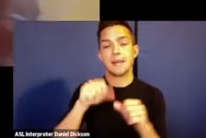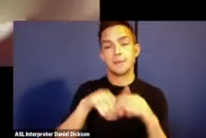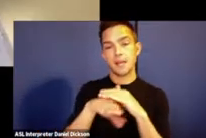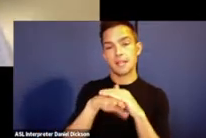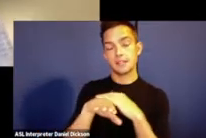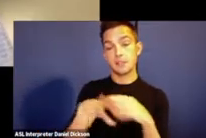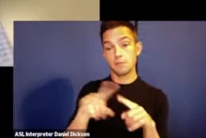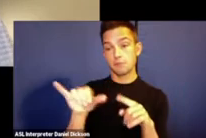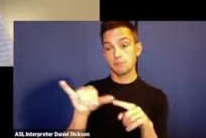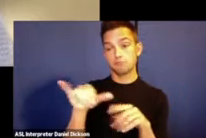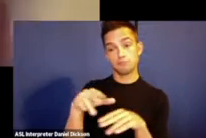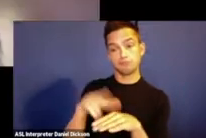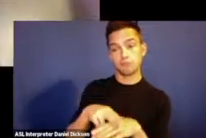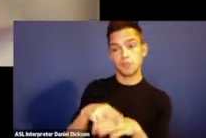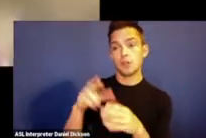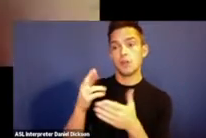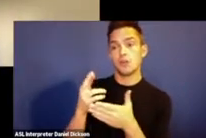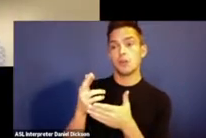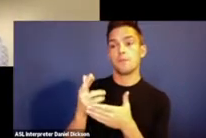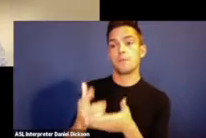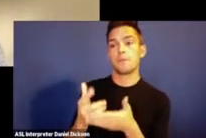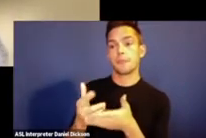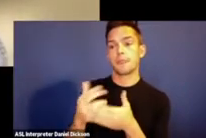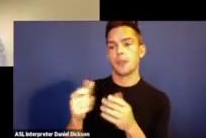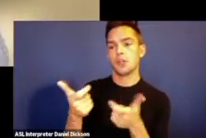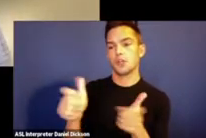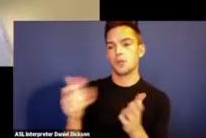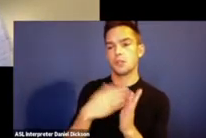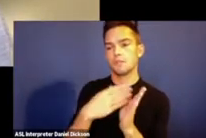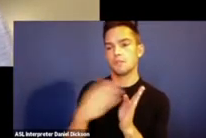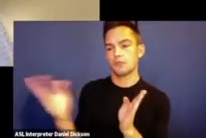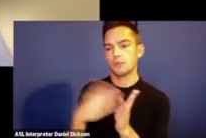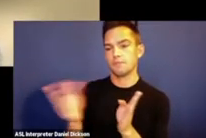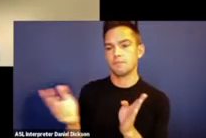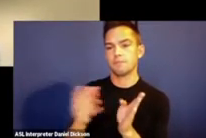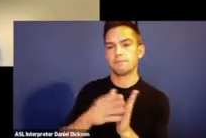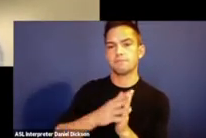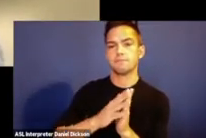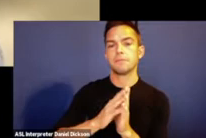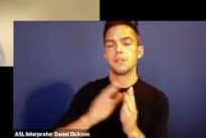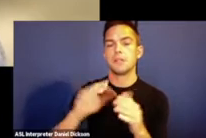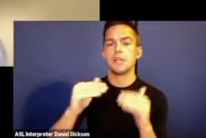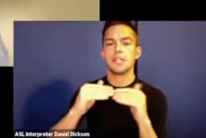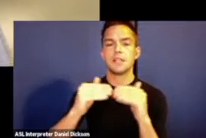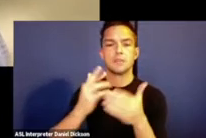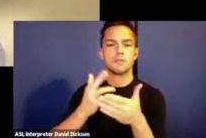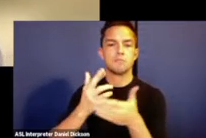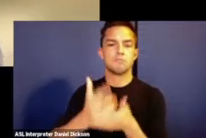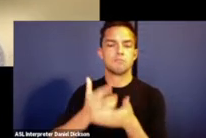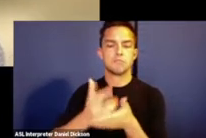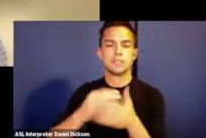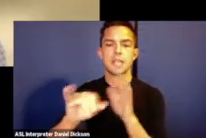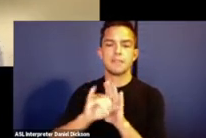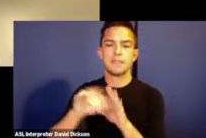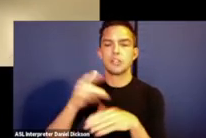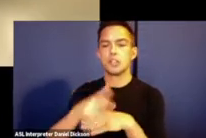But of course, rehabilitation forms part of a whole spectrum, and equal to rehabilitation comes the identification and